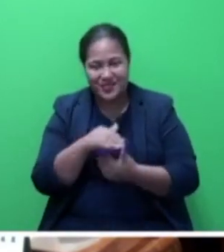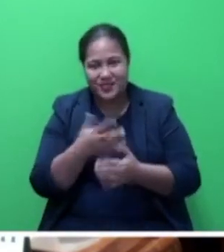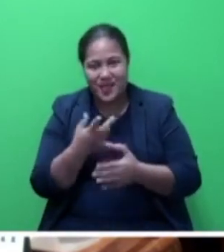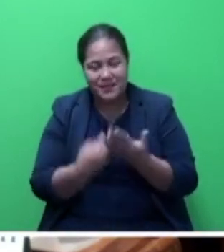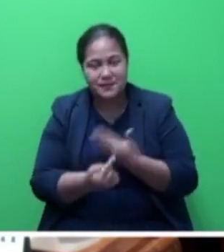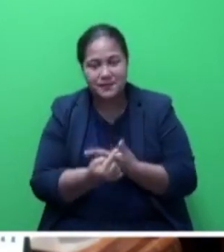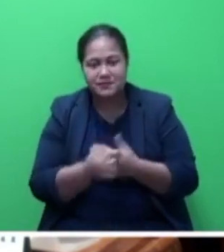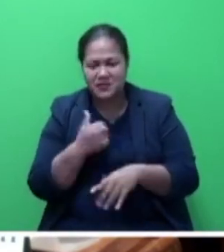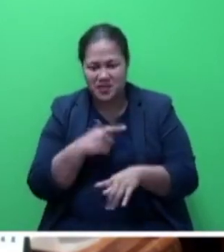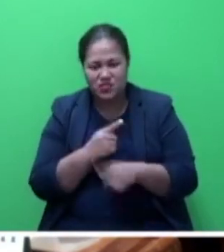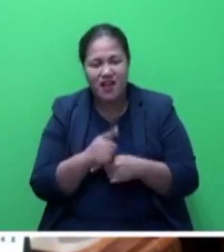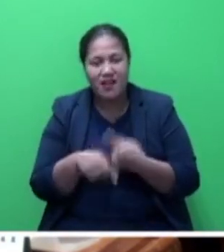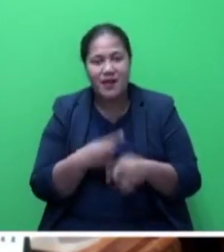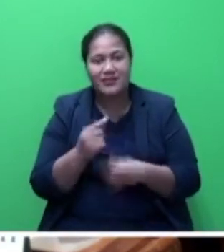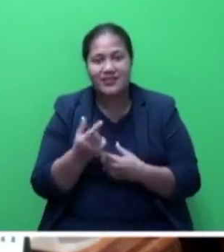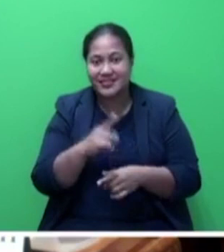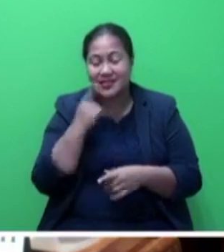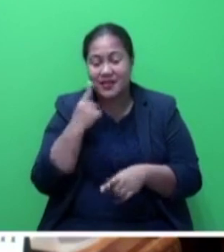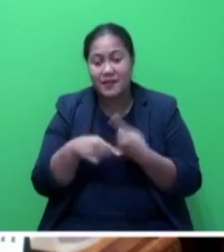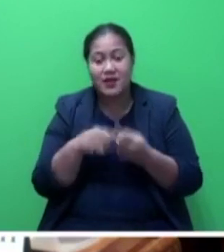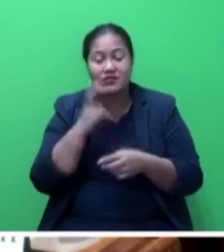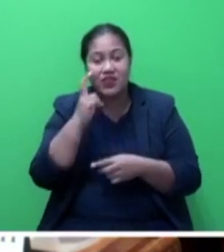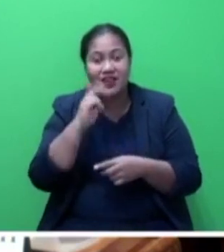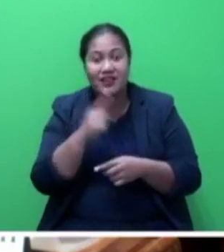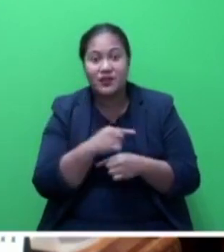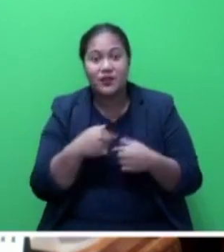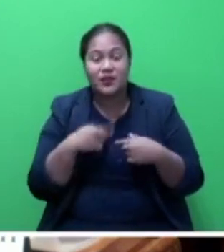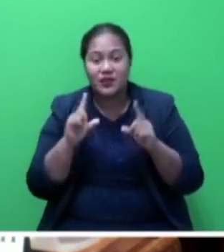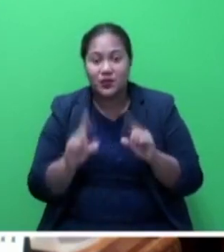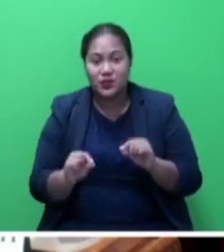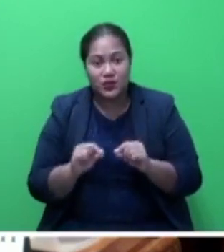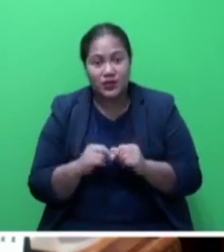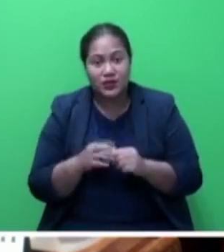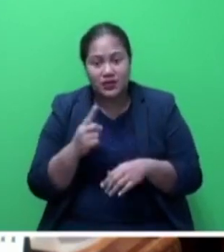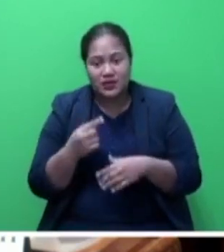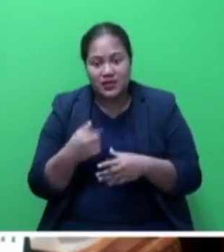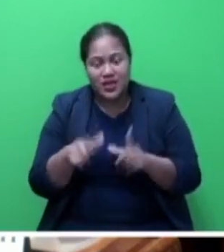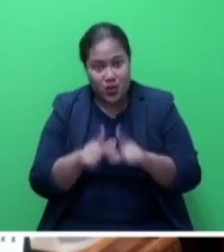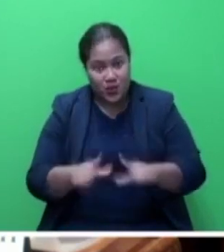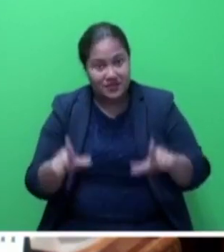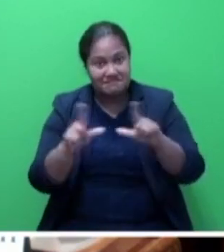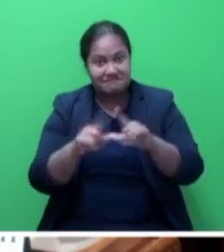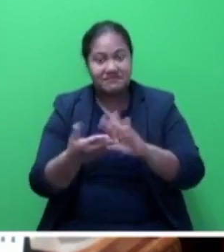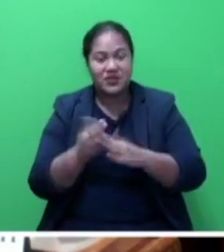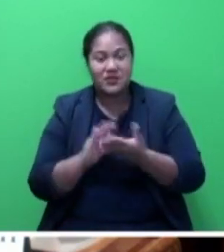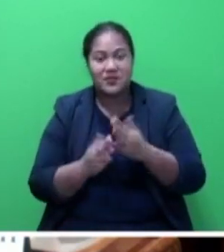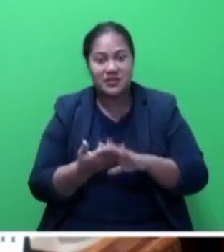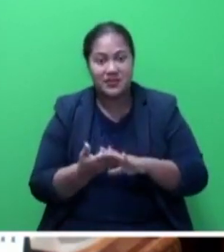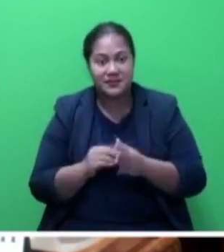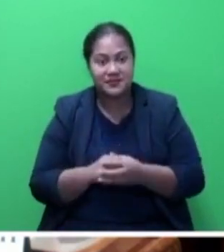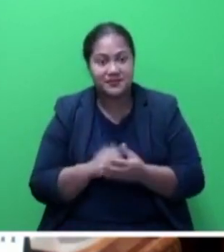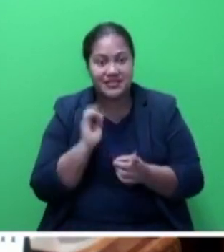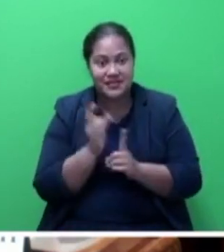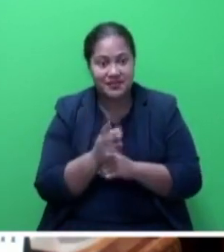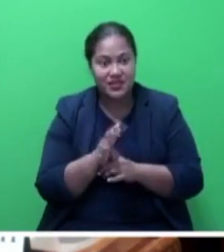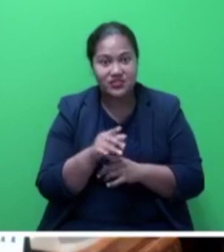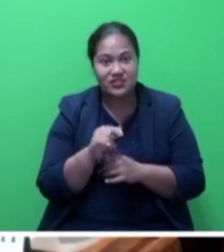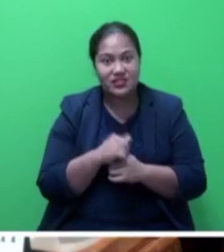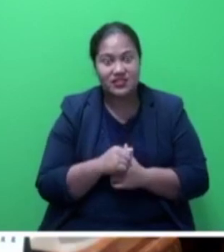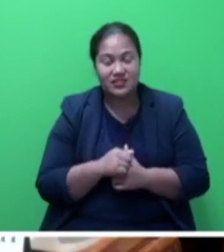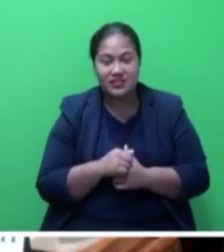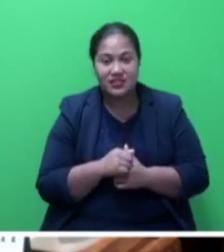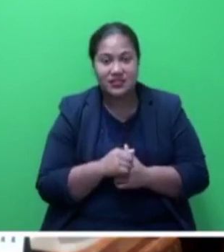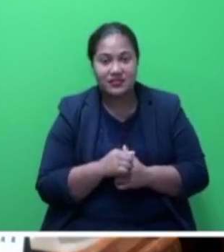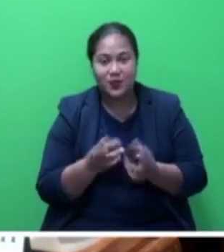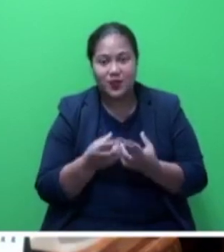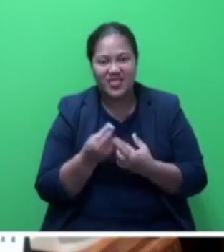yesterday about the training that we do in local communities, particularly with the